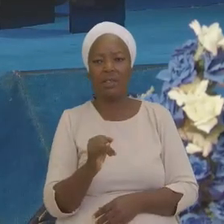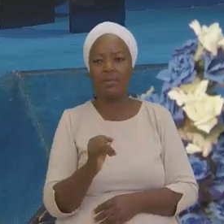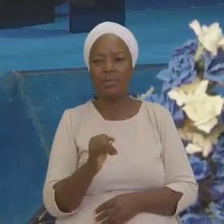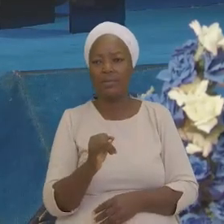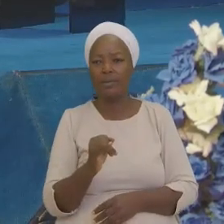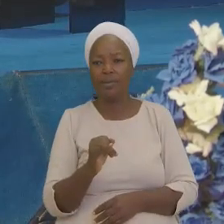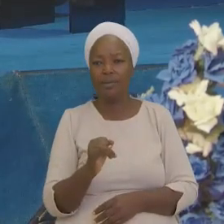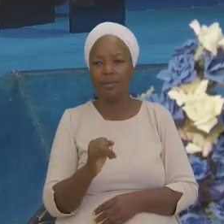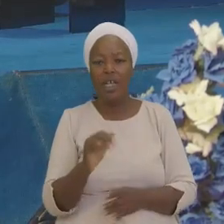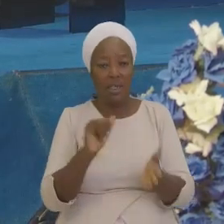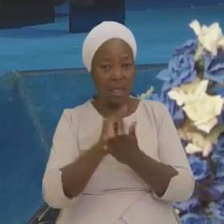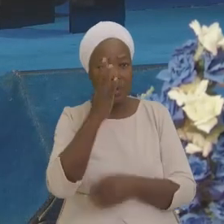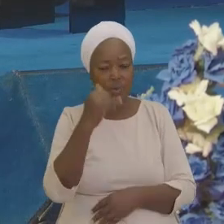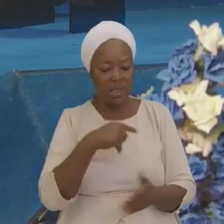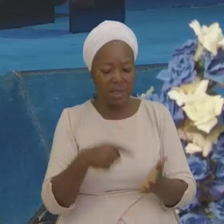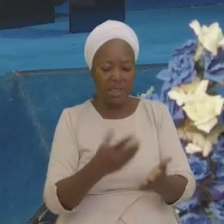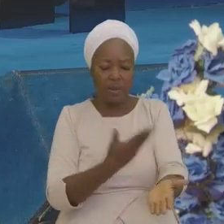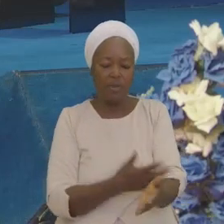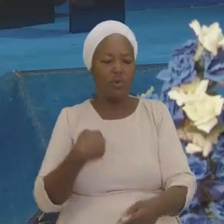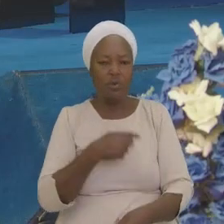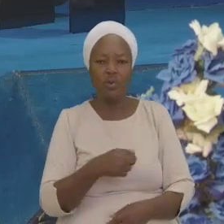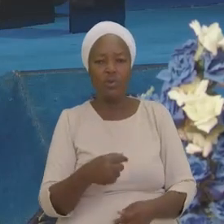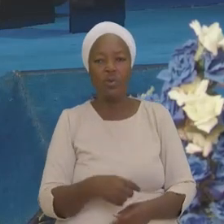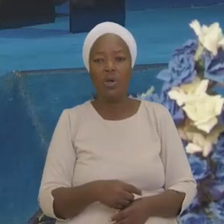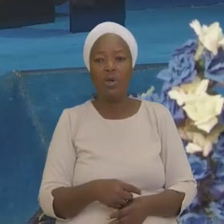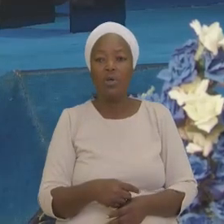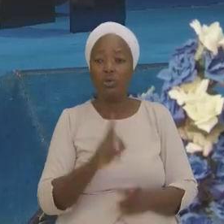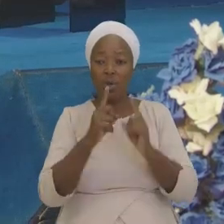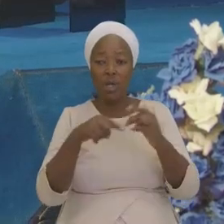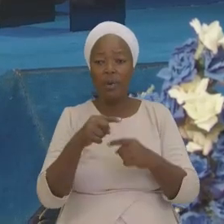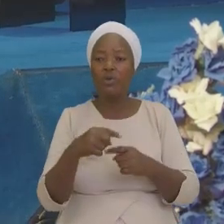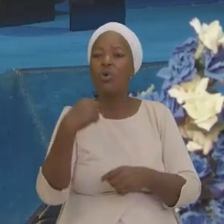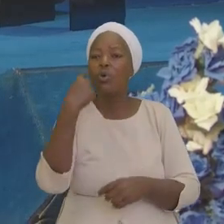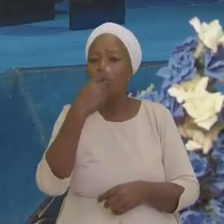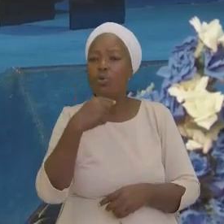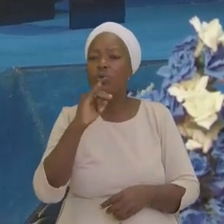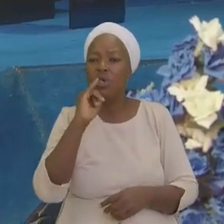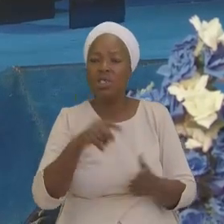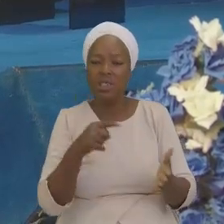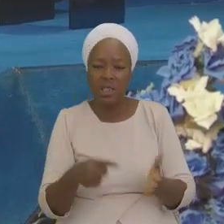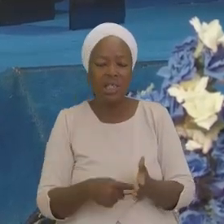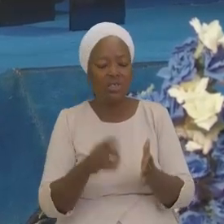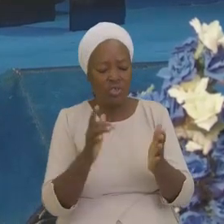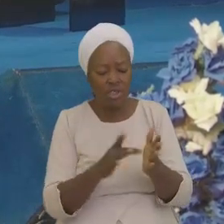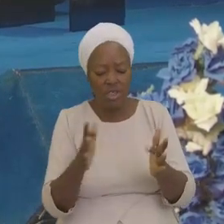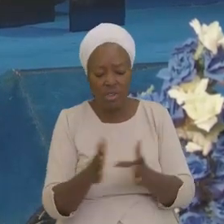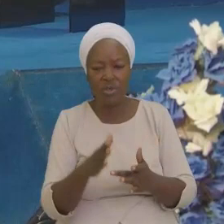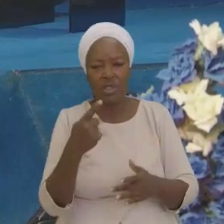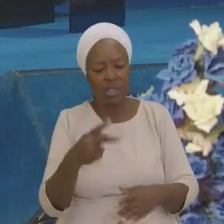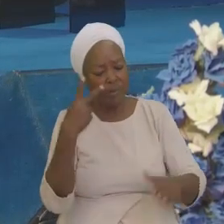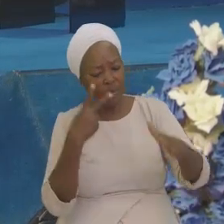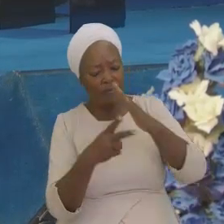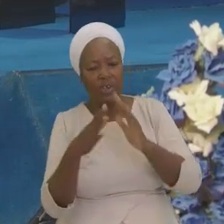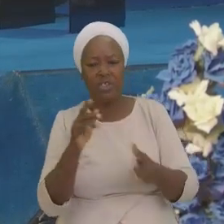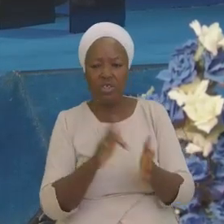That's why this morning we want to consider, who is this? Jesus the prophet, Jesus the priest,